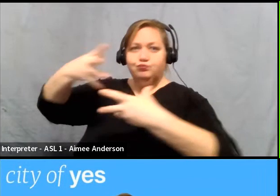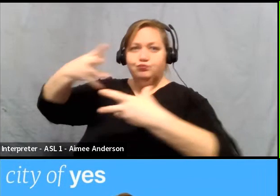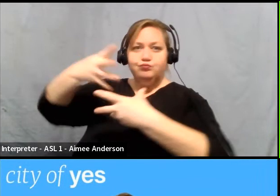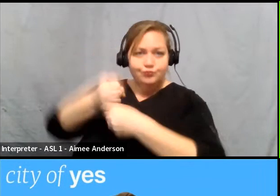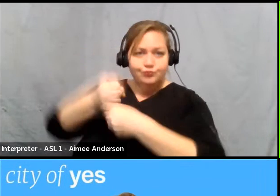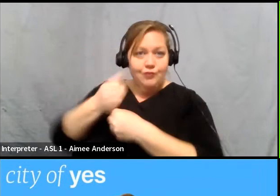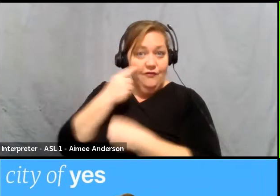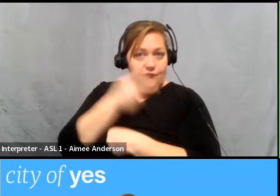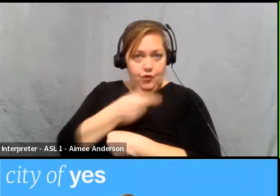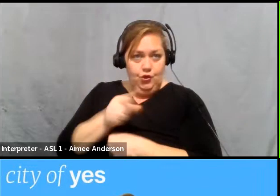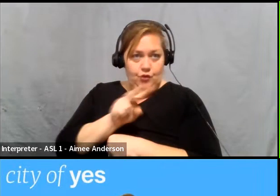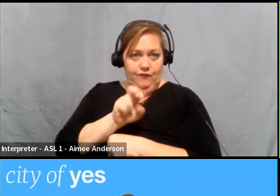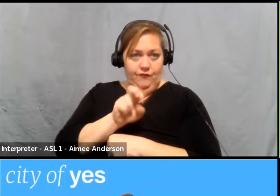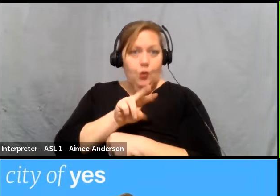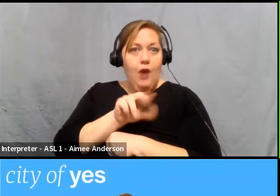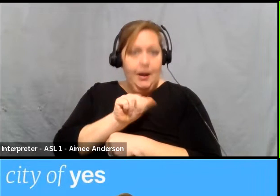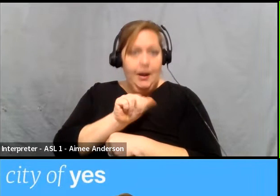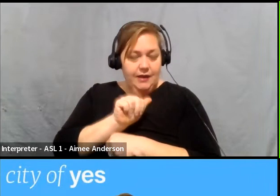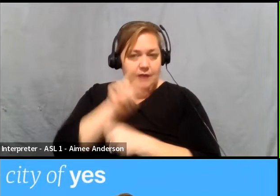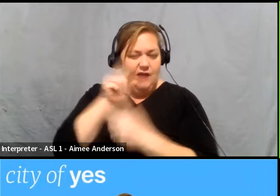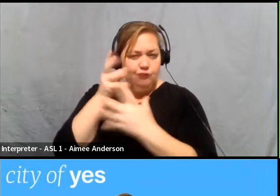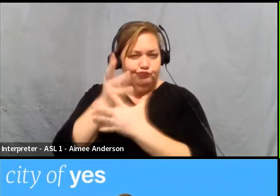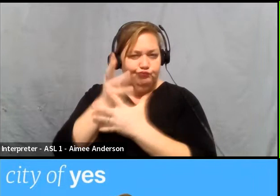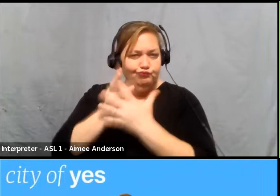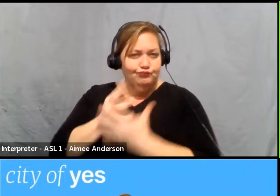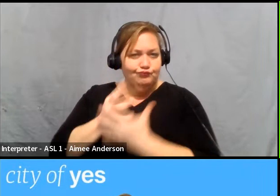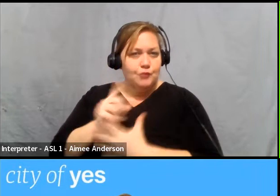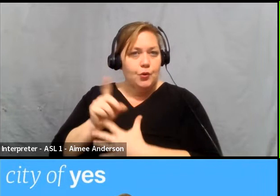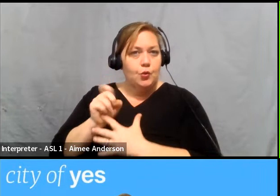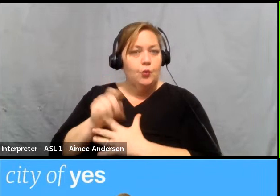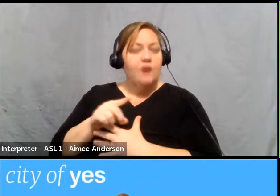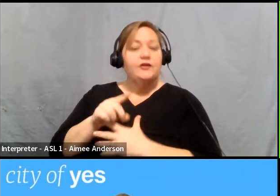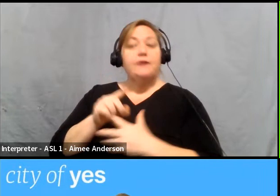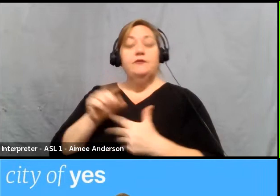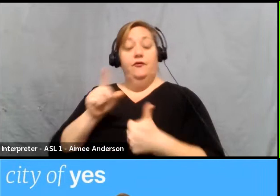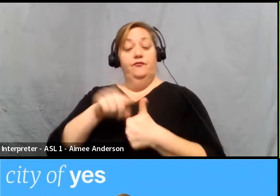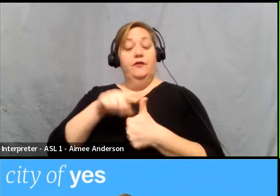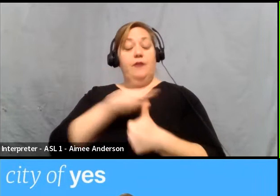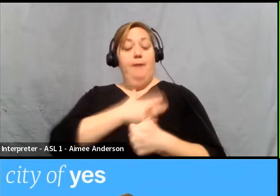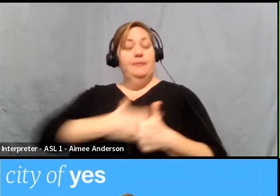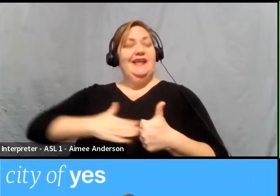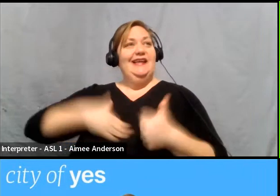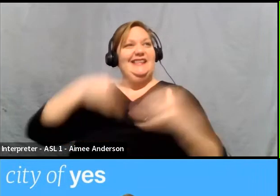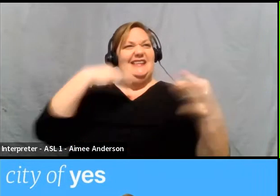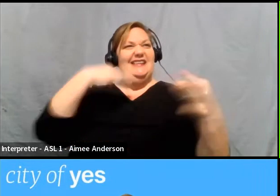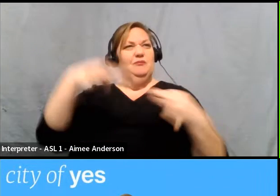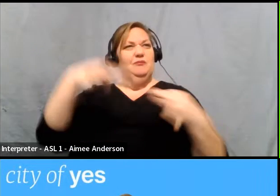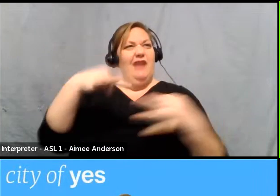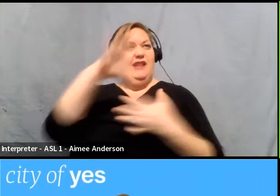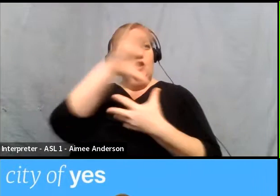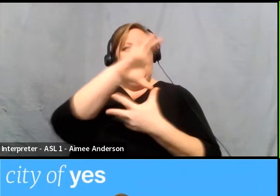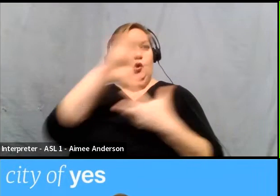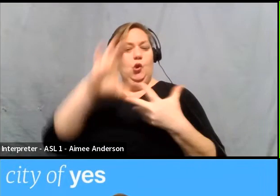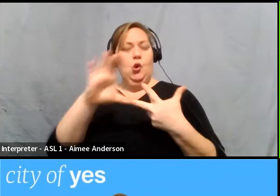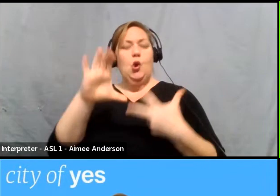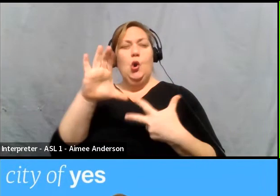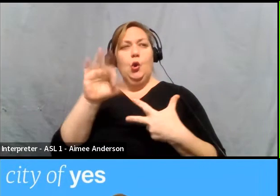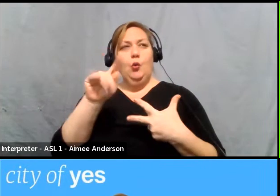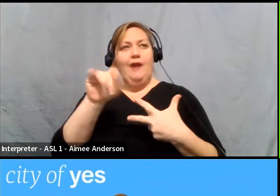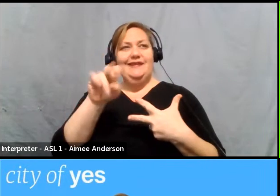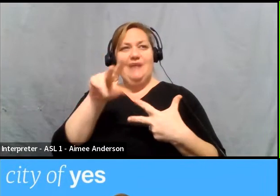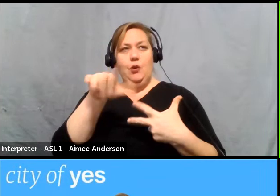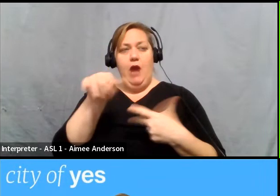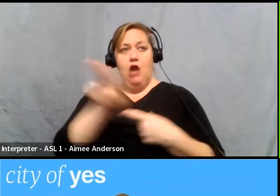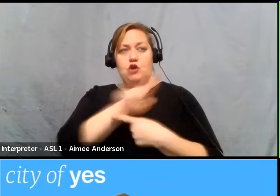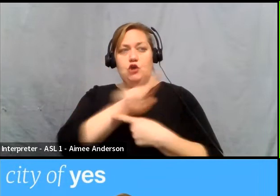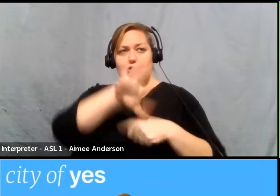you, Veronica. So first, could you please explain the criteria used to establish your transit-oriented